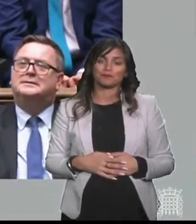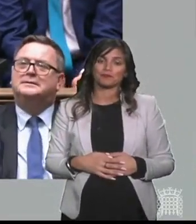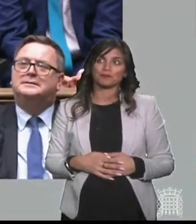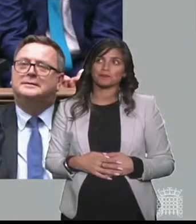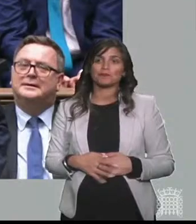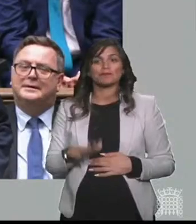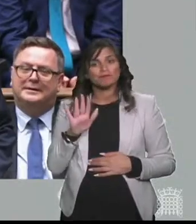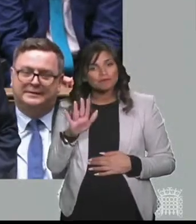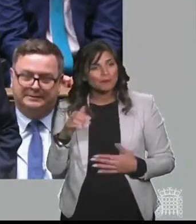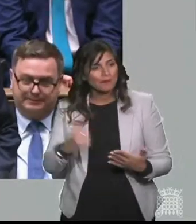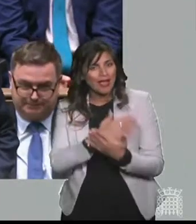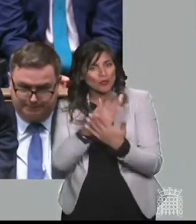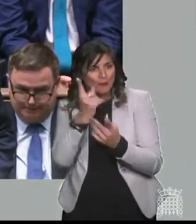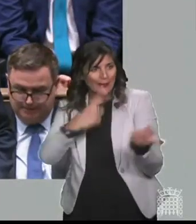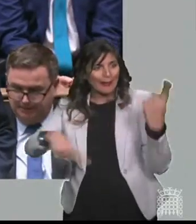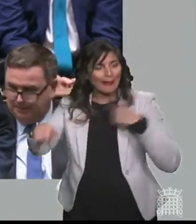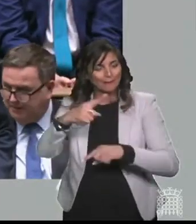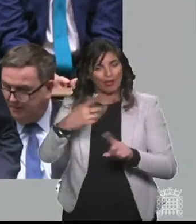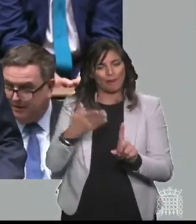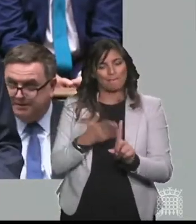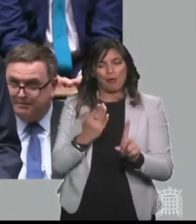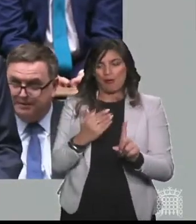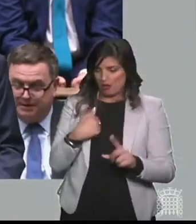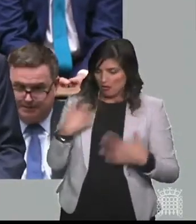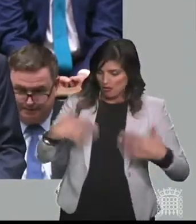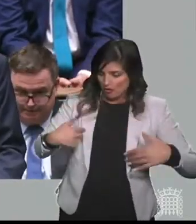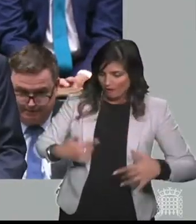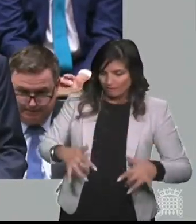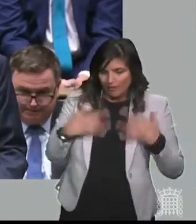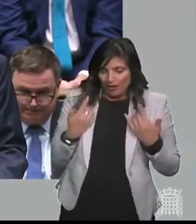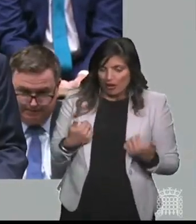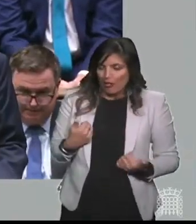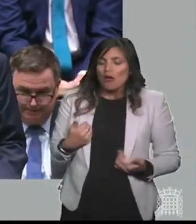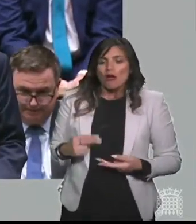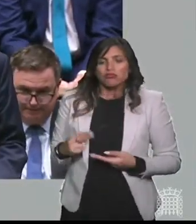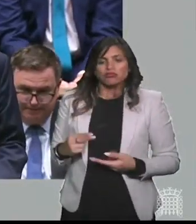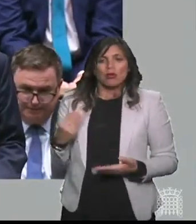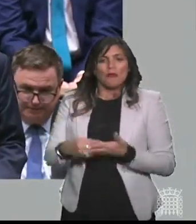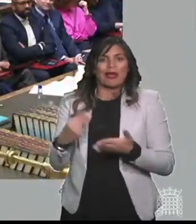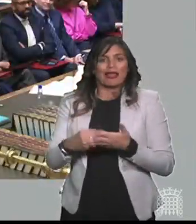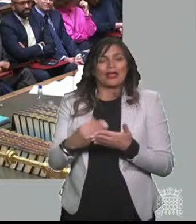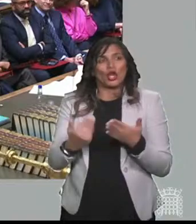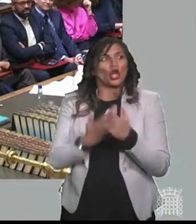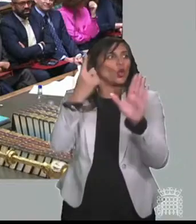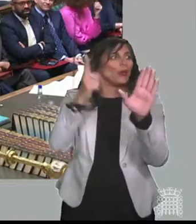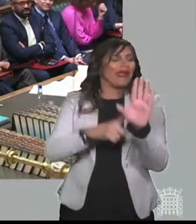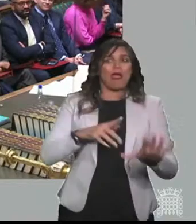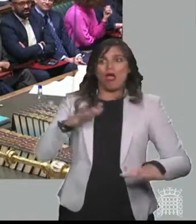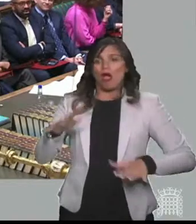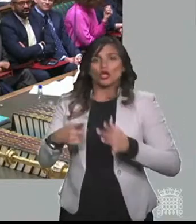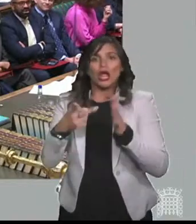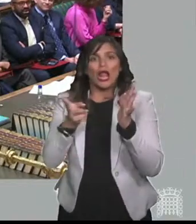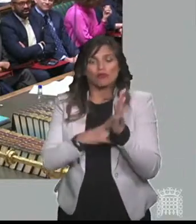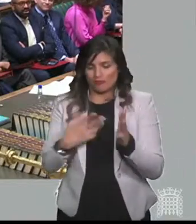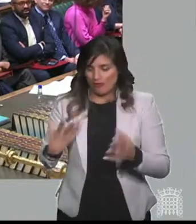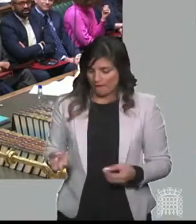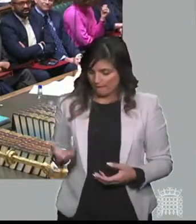So people can see the benefit in their payslips at the start of the new year.